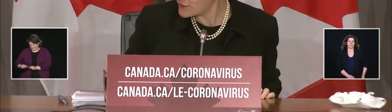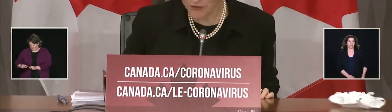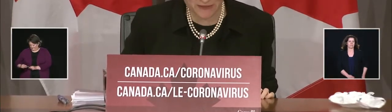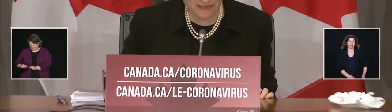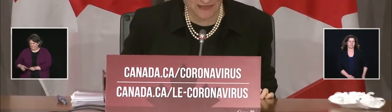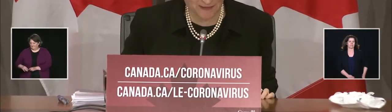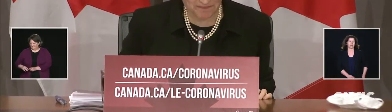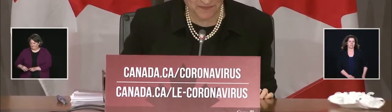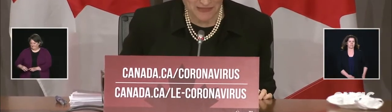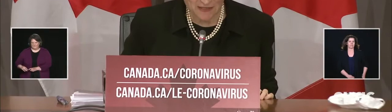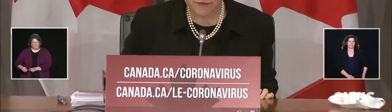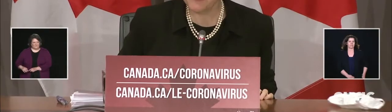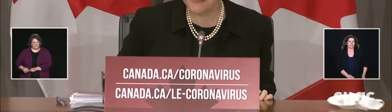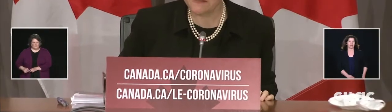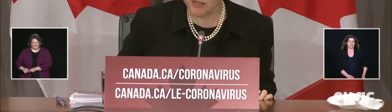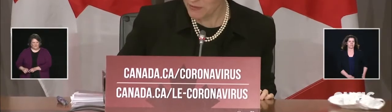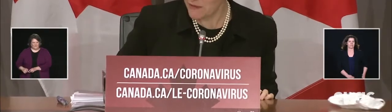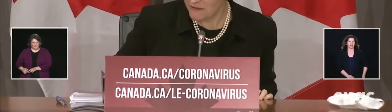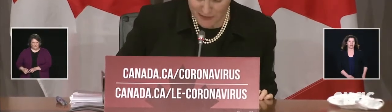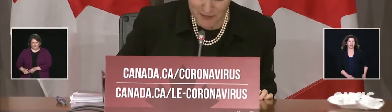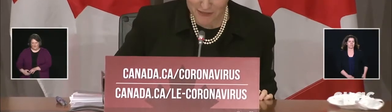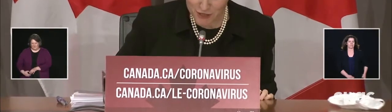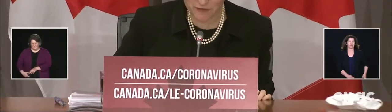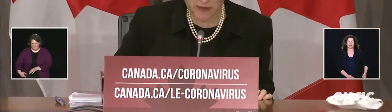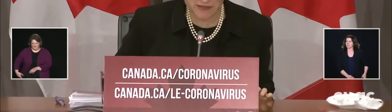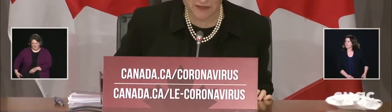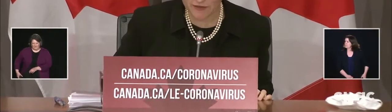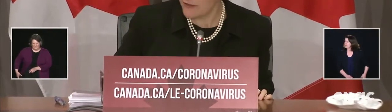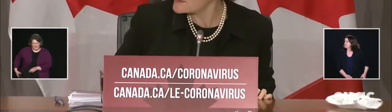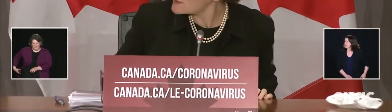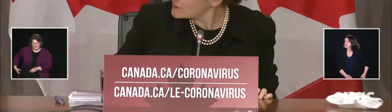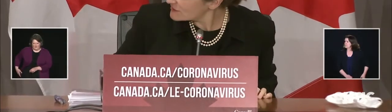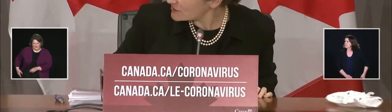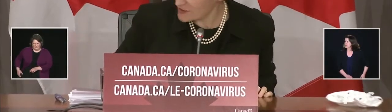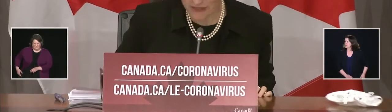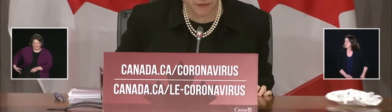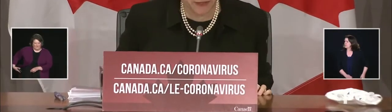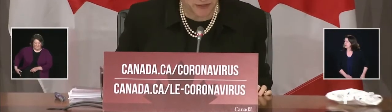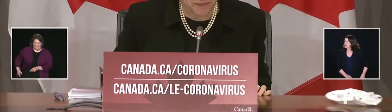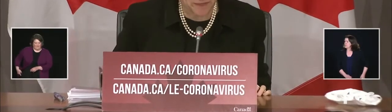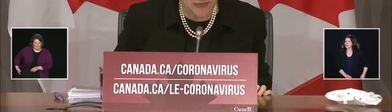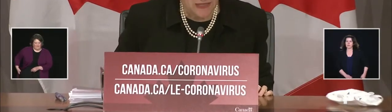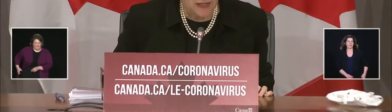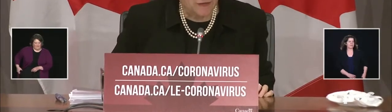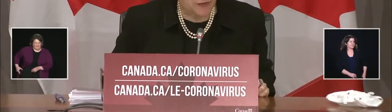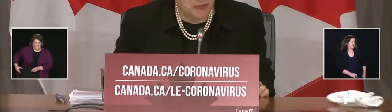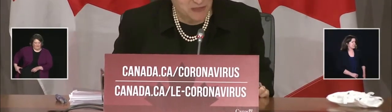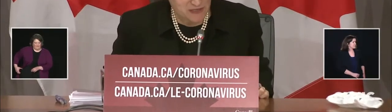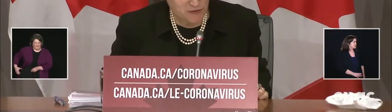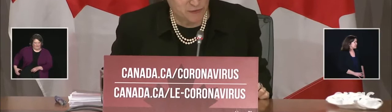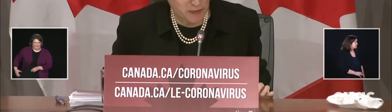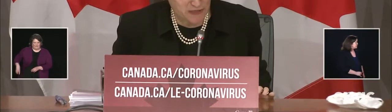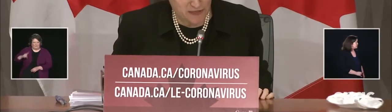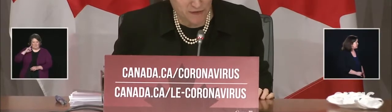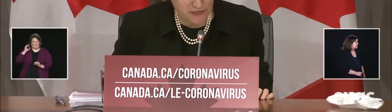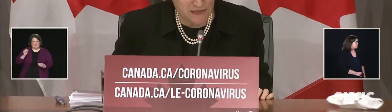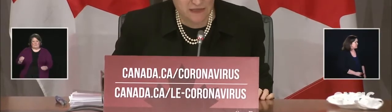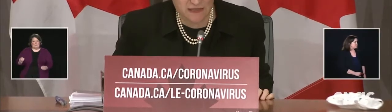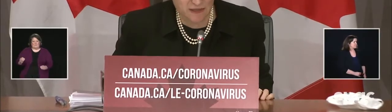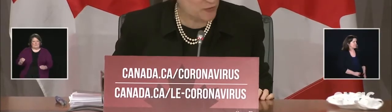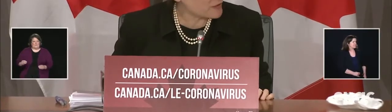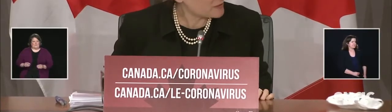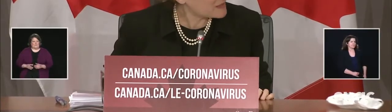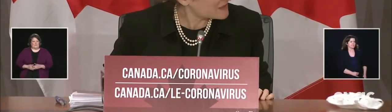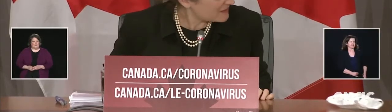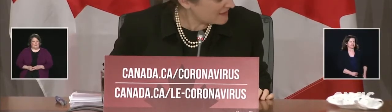Officer, Dr. Theresa Tam, from the Deputy Chief Public Health Officer, Dr. Howard New, from the Minister of Public